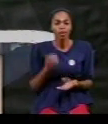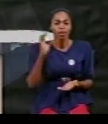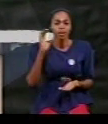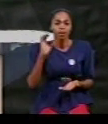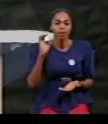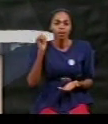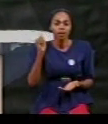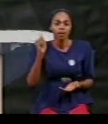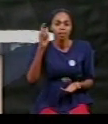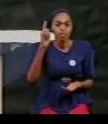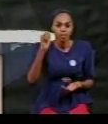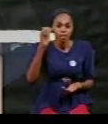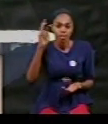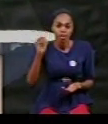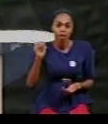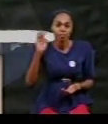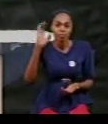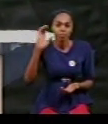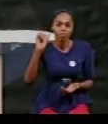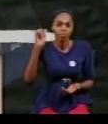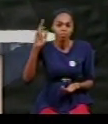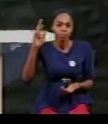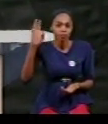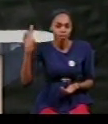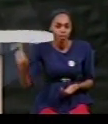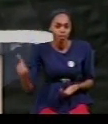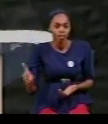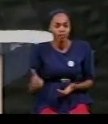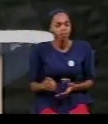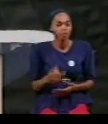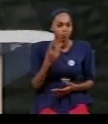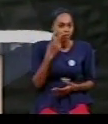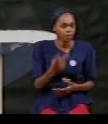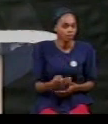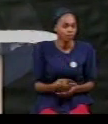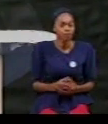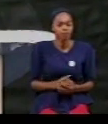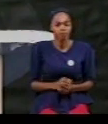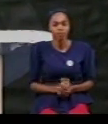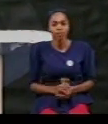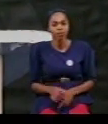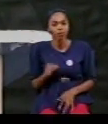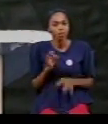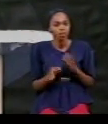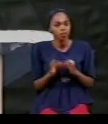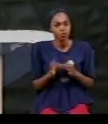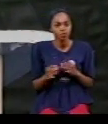for the information center and go there, and you will have